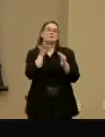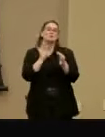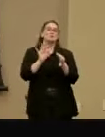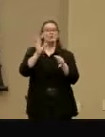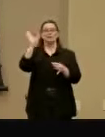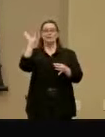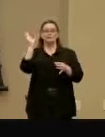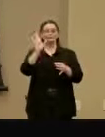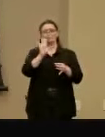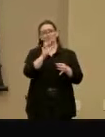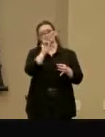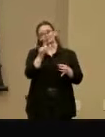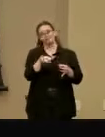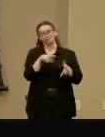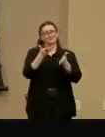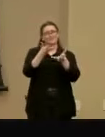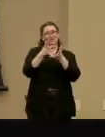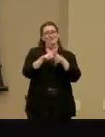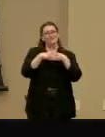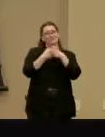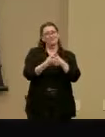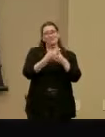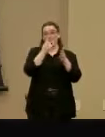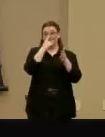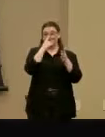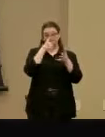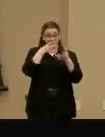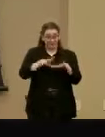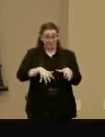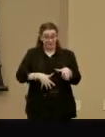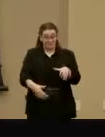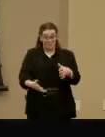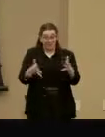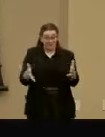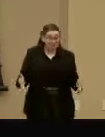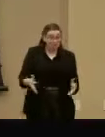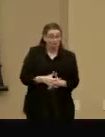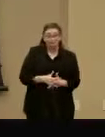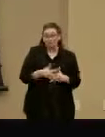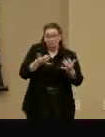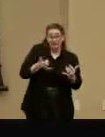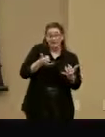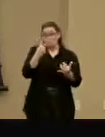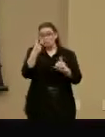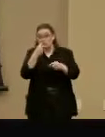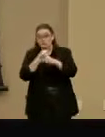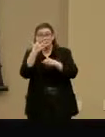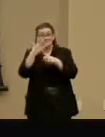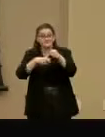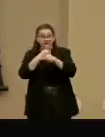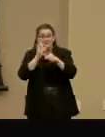eloquent, well-formed question. Just start the conversation, even if you don't want to get pregnant now. Maybe it's 2 years or 5 years. Just